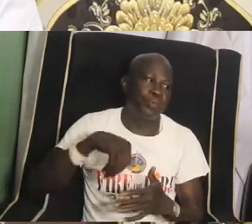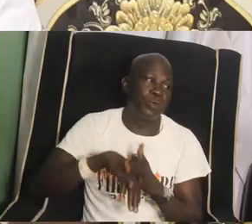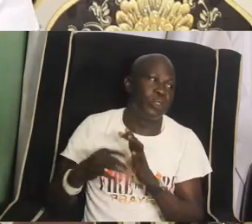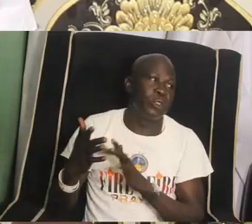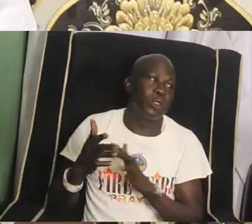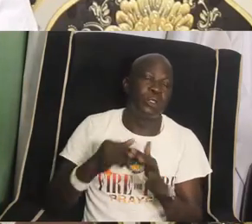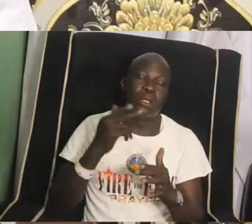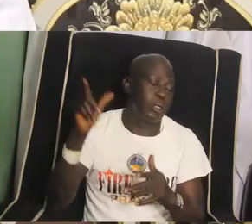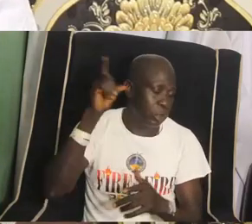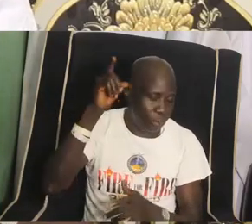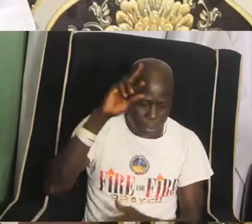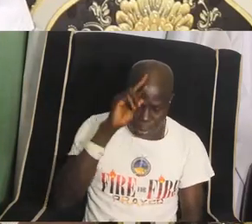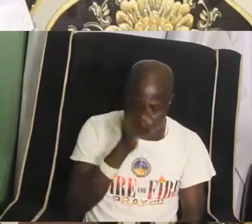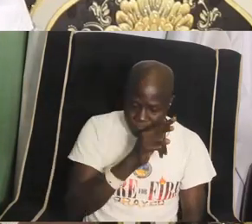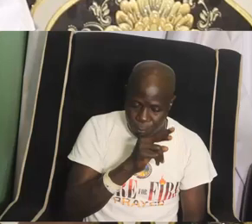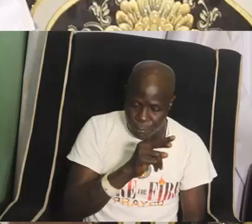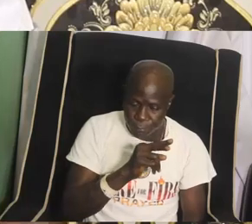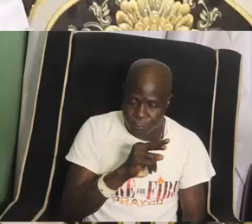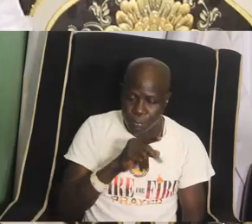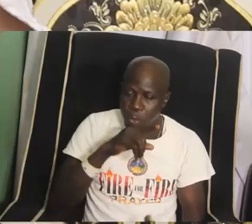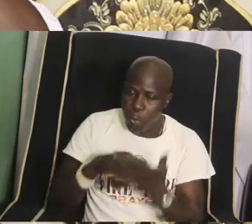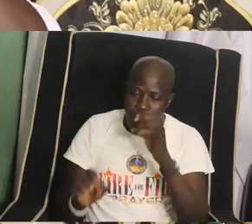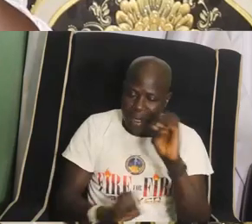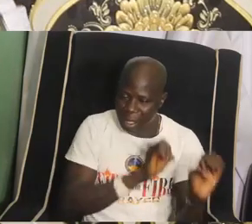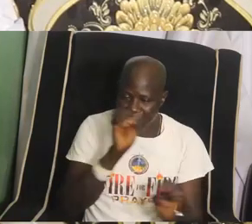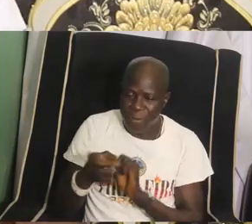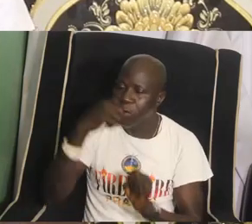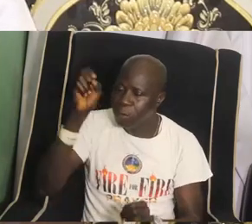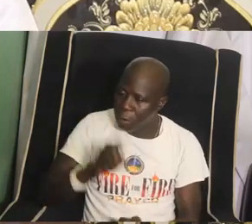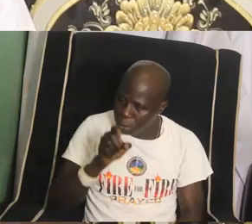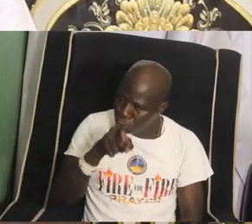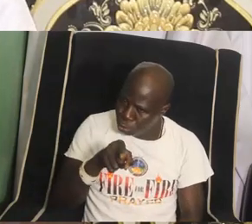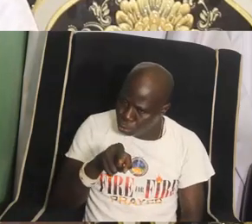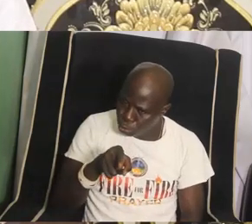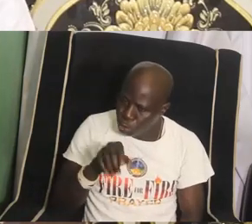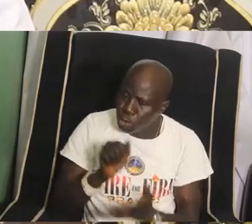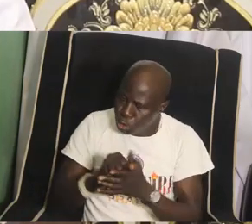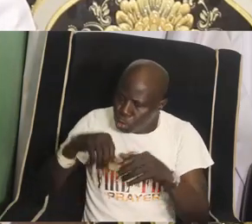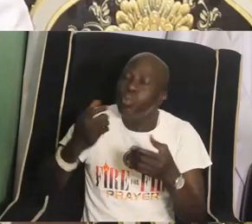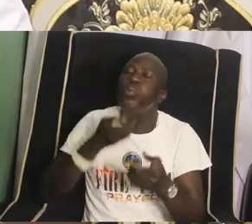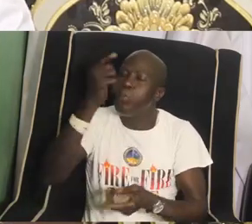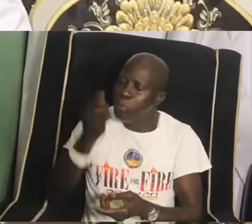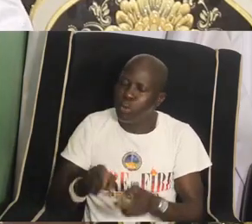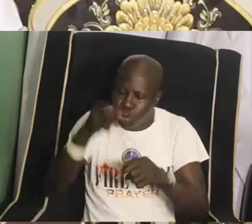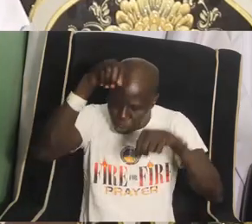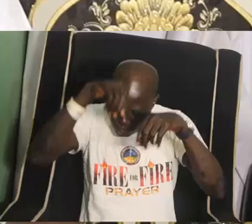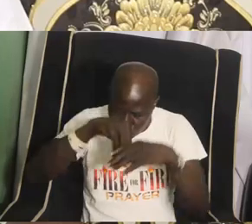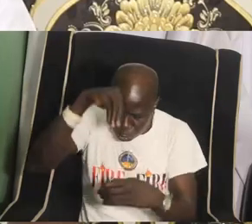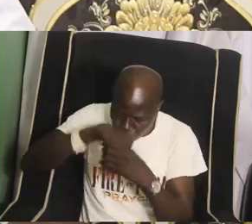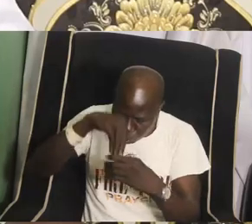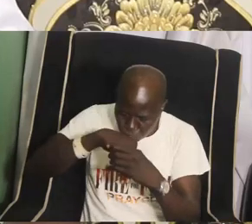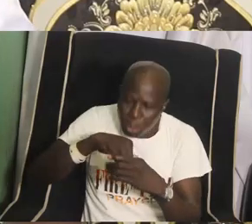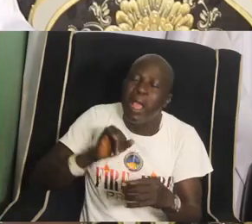Jesus name alone. Listen to me, sir. Whatever will cost you, let it cost you. You see your seed and